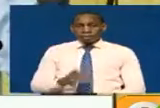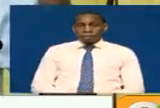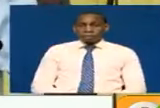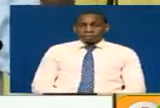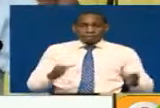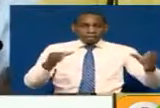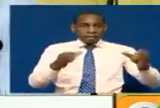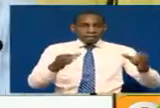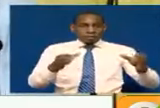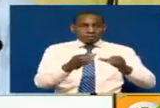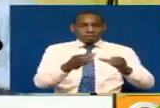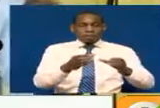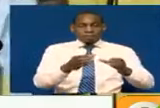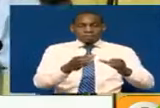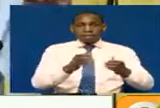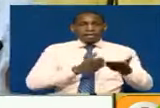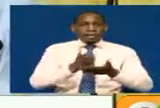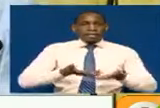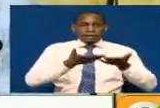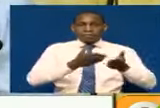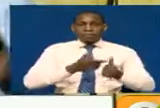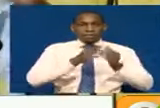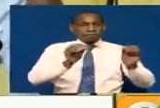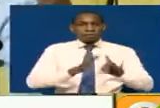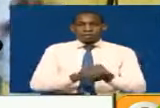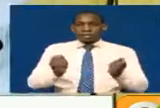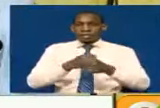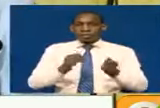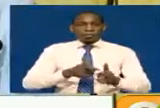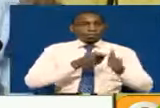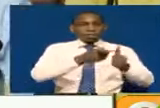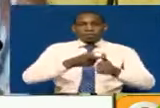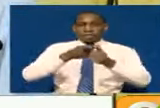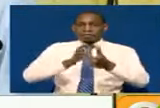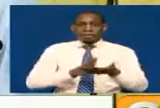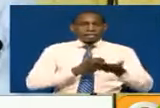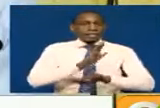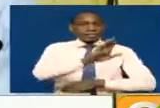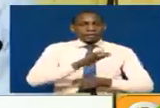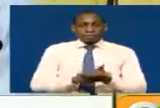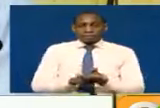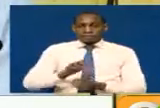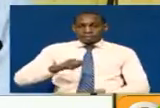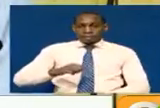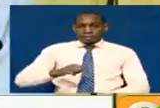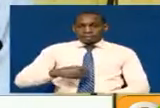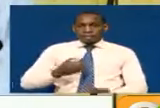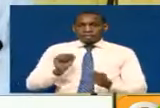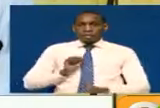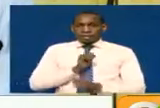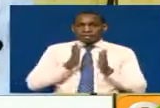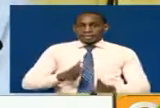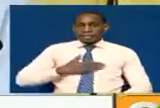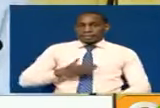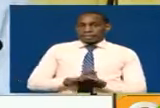the marginalized must get their right. It's not a token, it cannot be tokenism. It is your right. Me and my Senator Tangula,